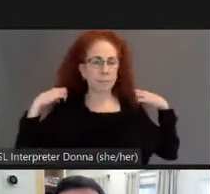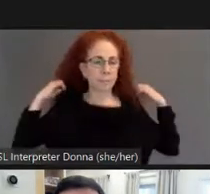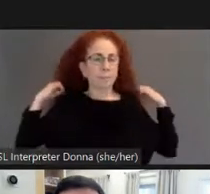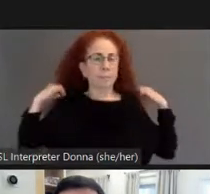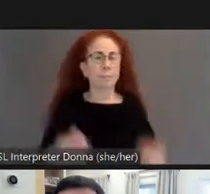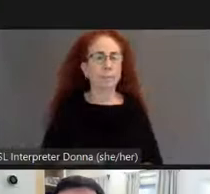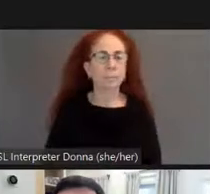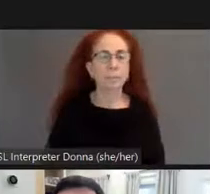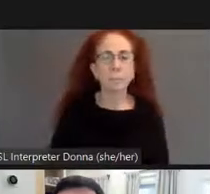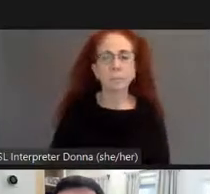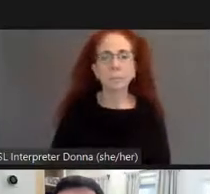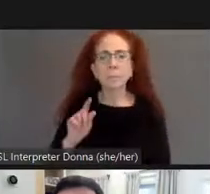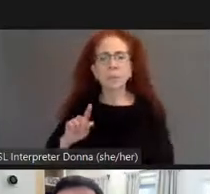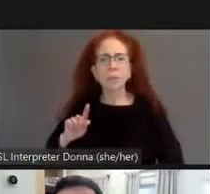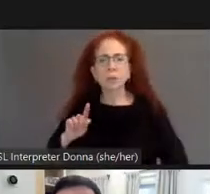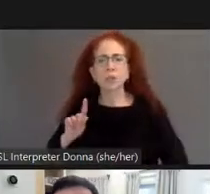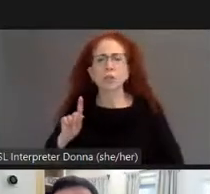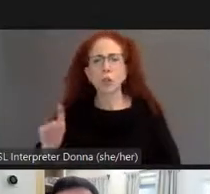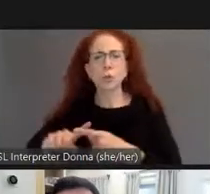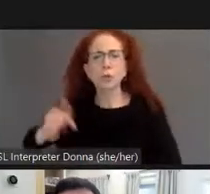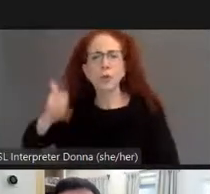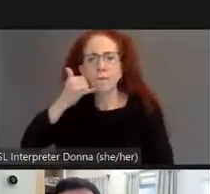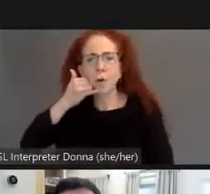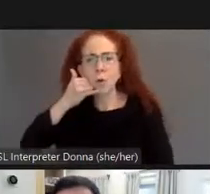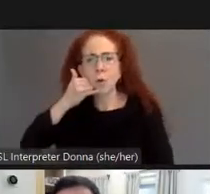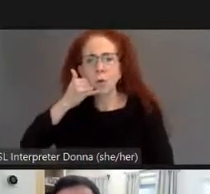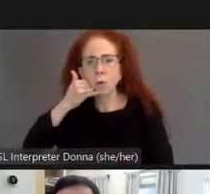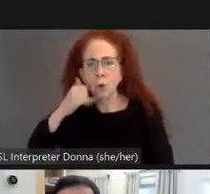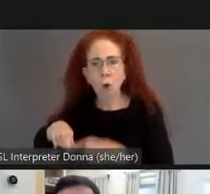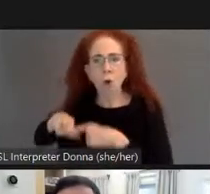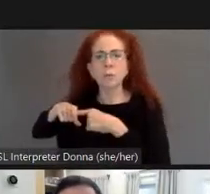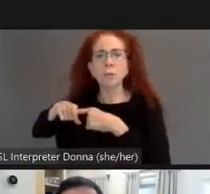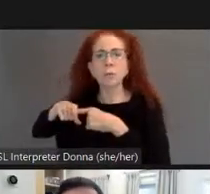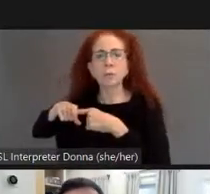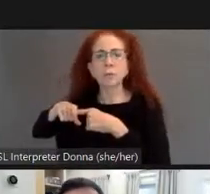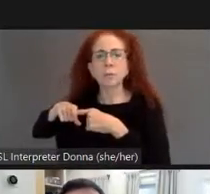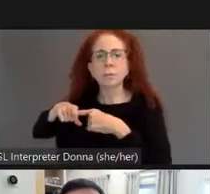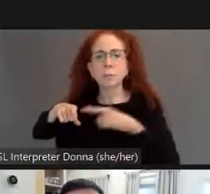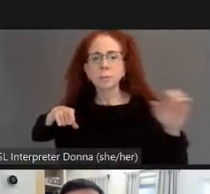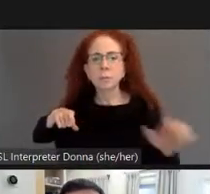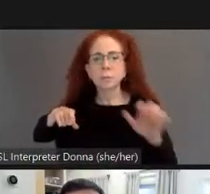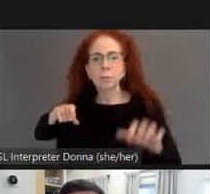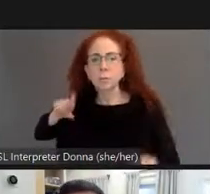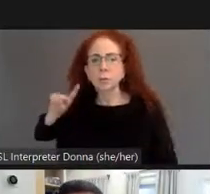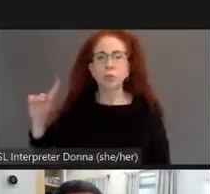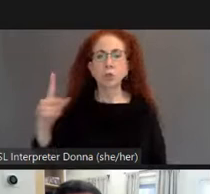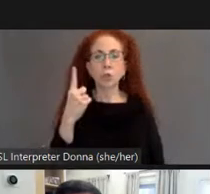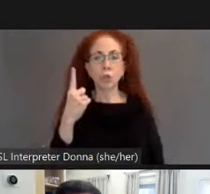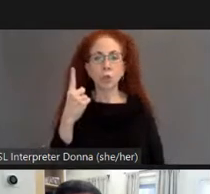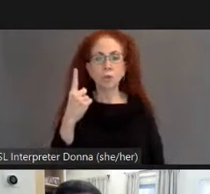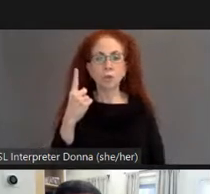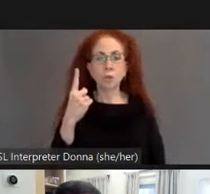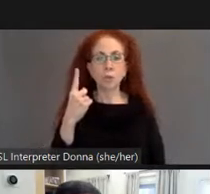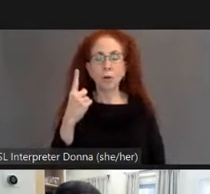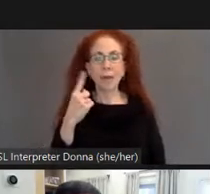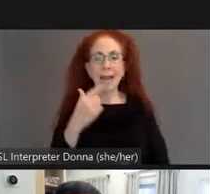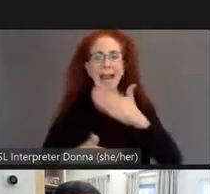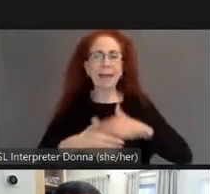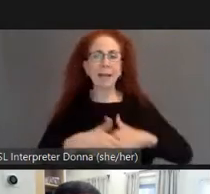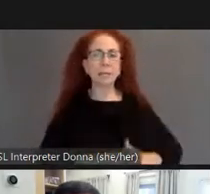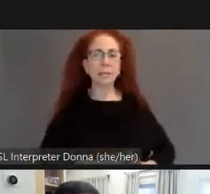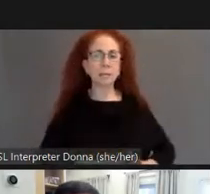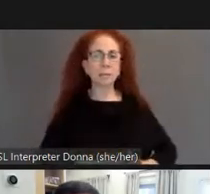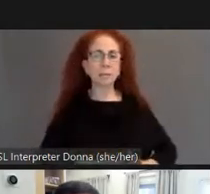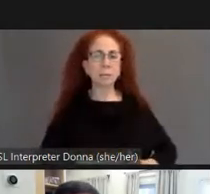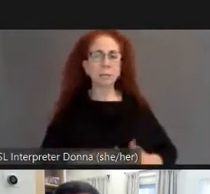Elle scurries toward the phone, then halts. She turns forward and rests her hands on her stomach as